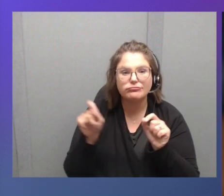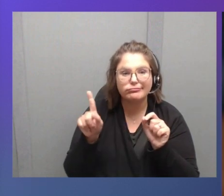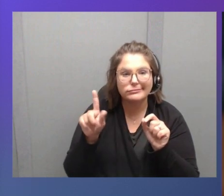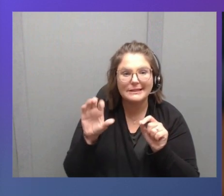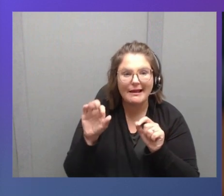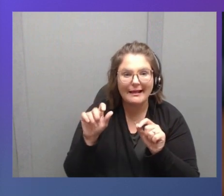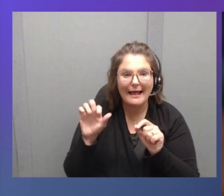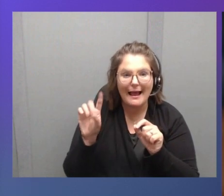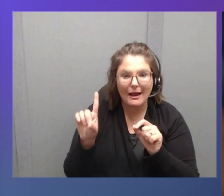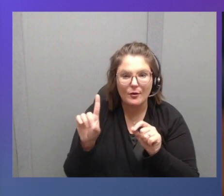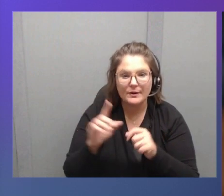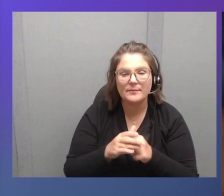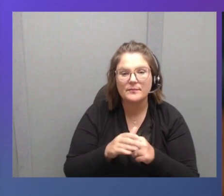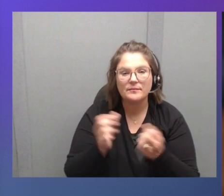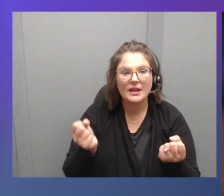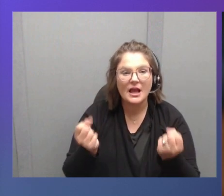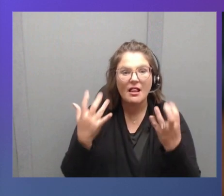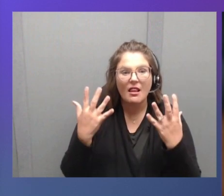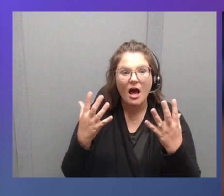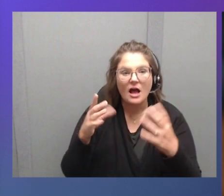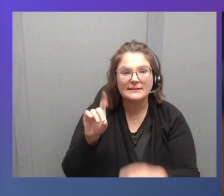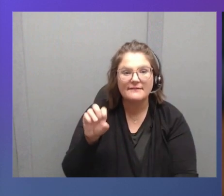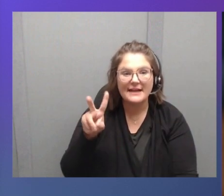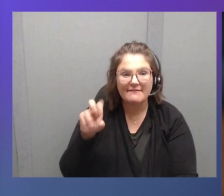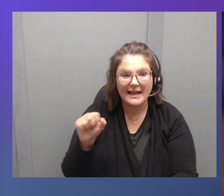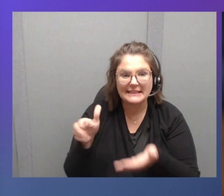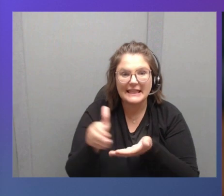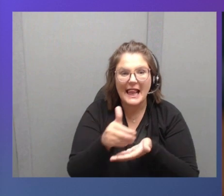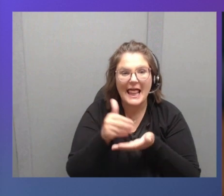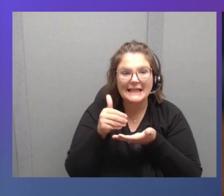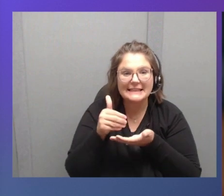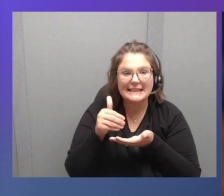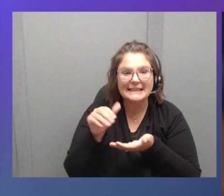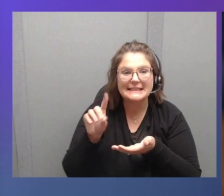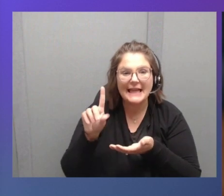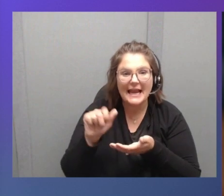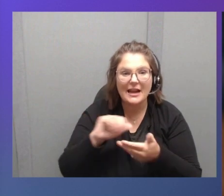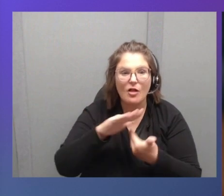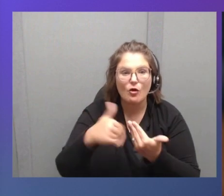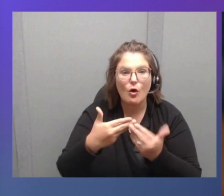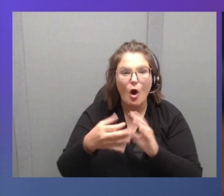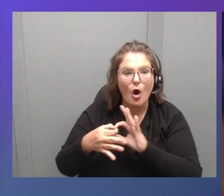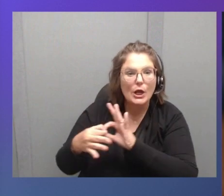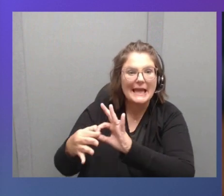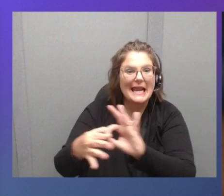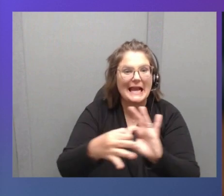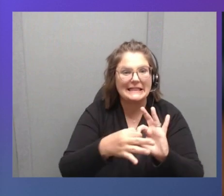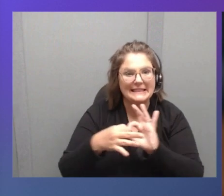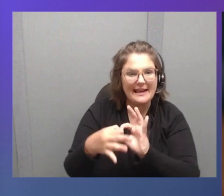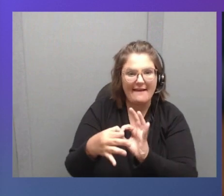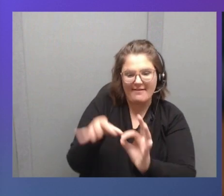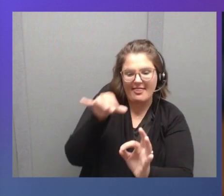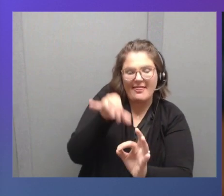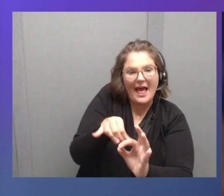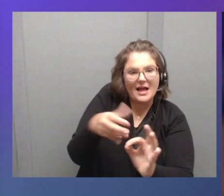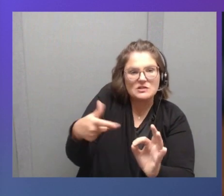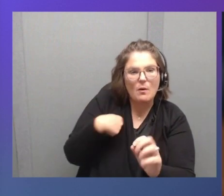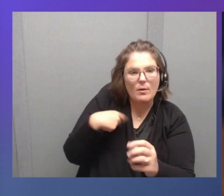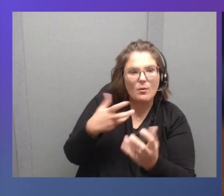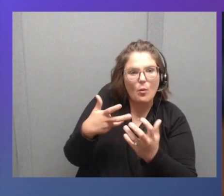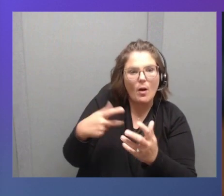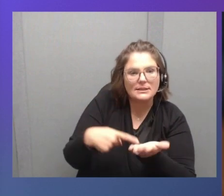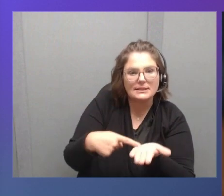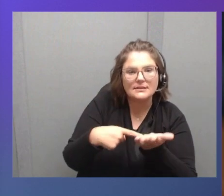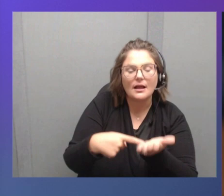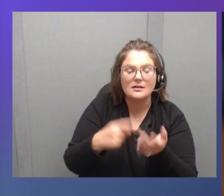that's the main thing here. We have lots of devices collecting data, but it's that connectivity that we want to talk about also a little bit. We have many different ways that our customers